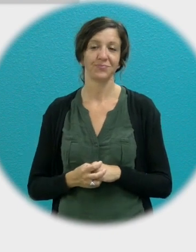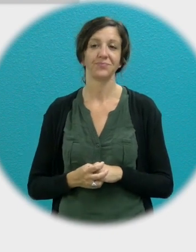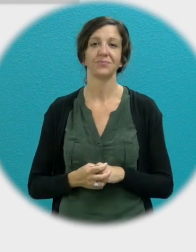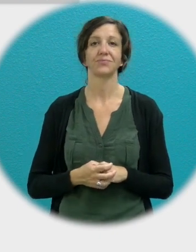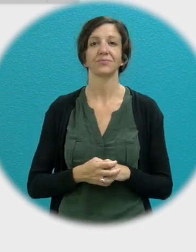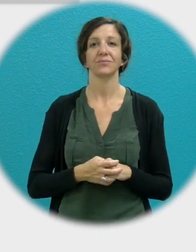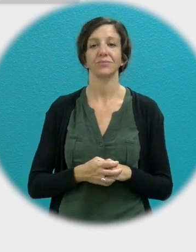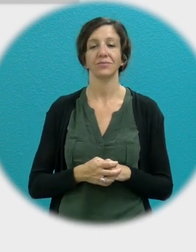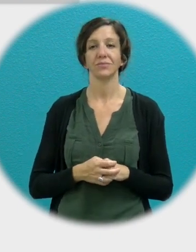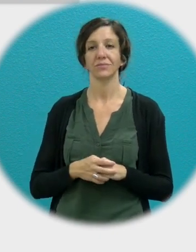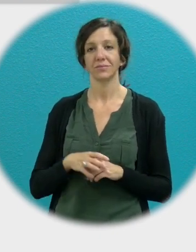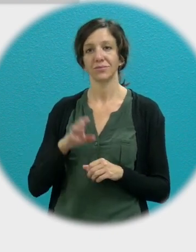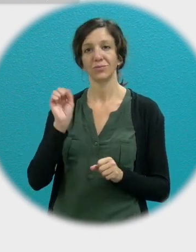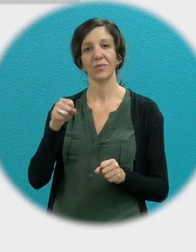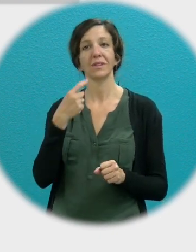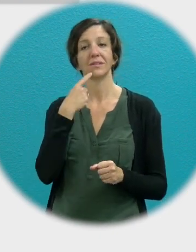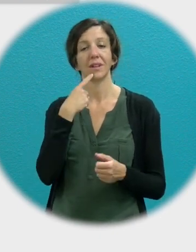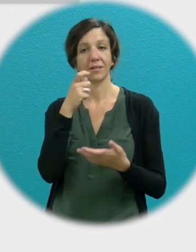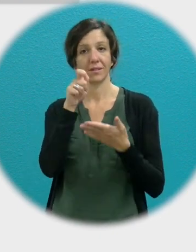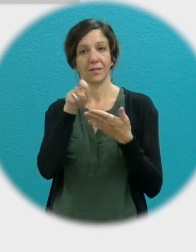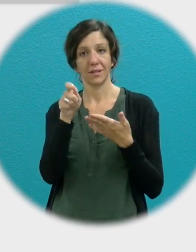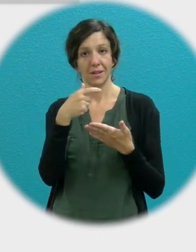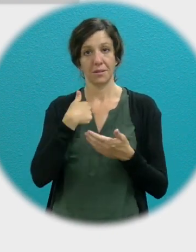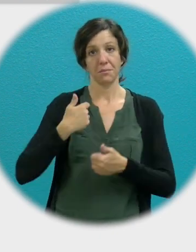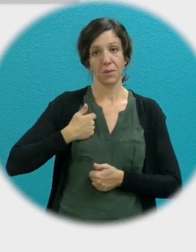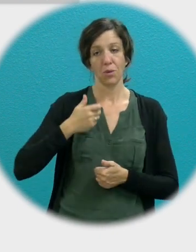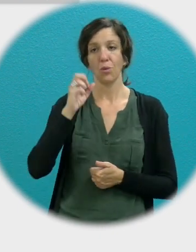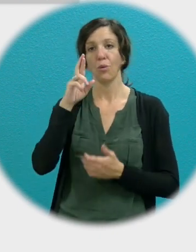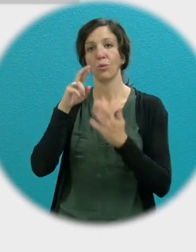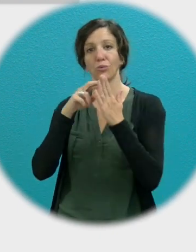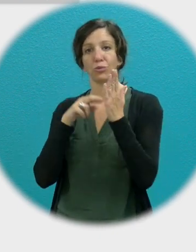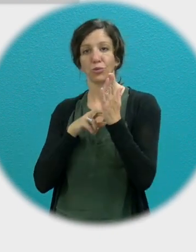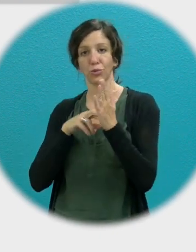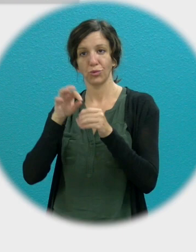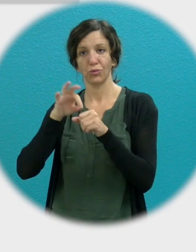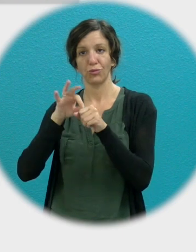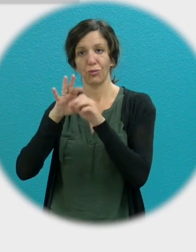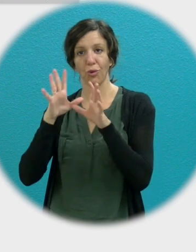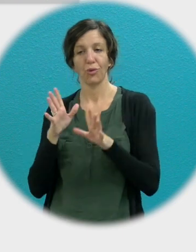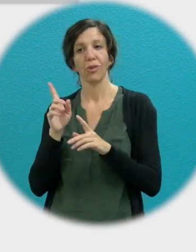You will say, I am a military or overseas voter, yes or no.